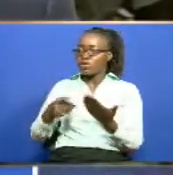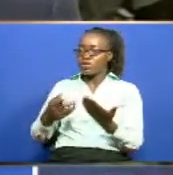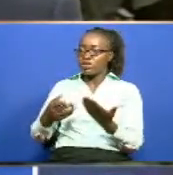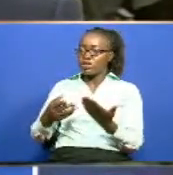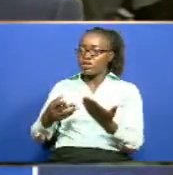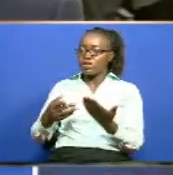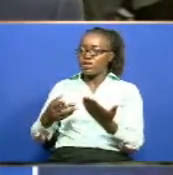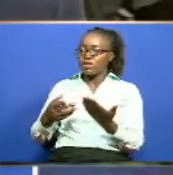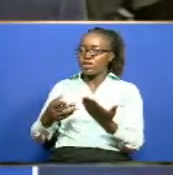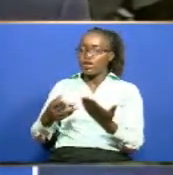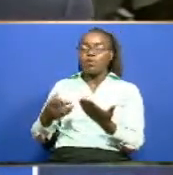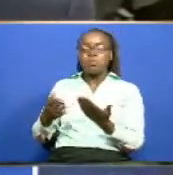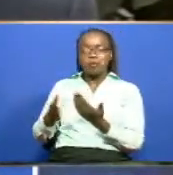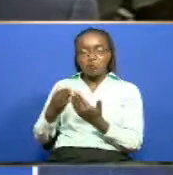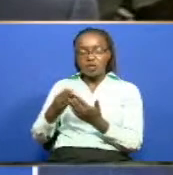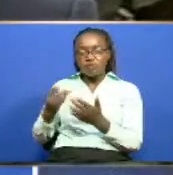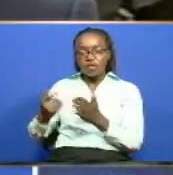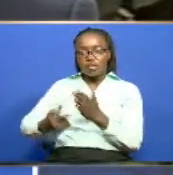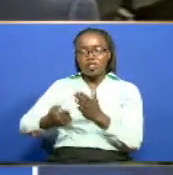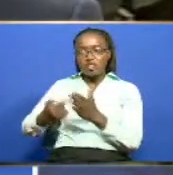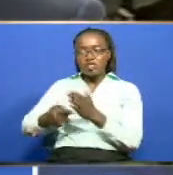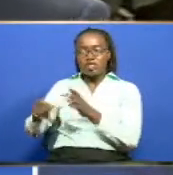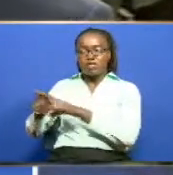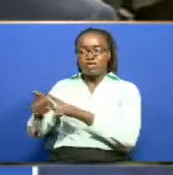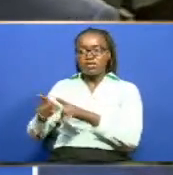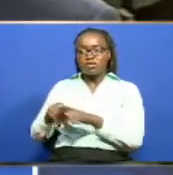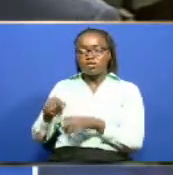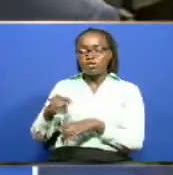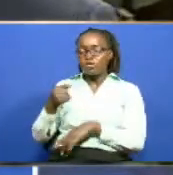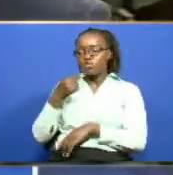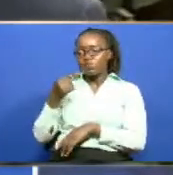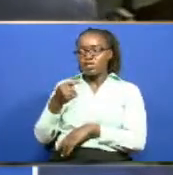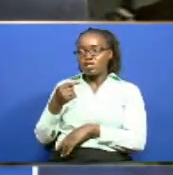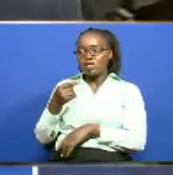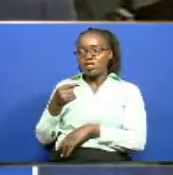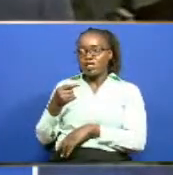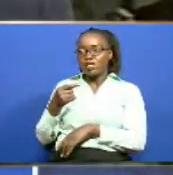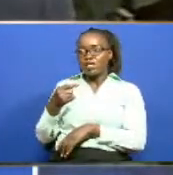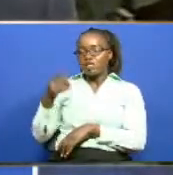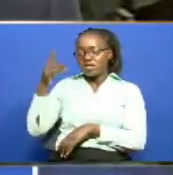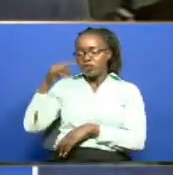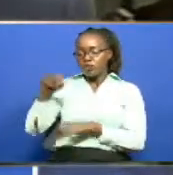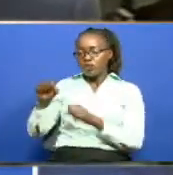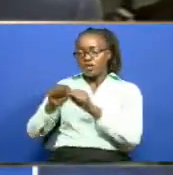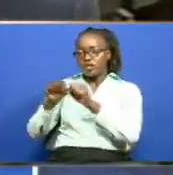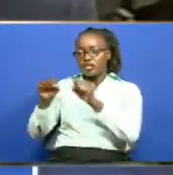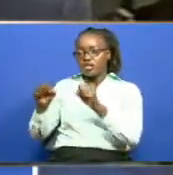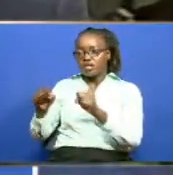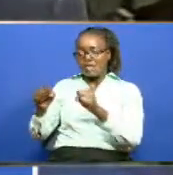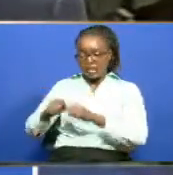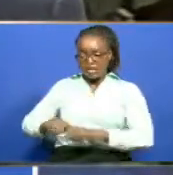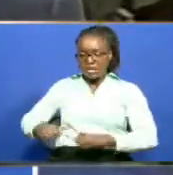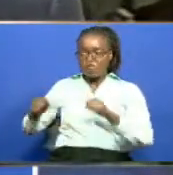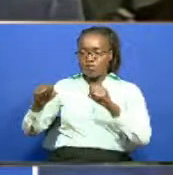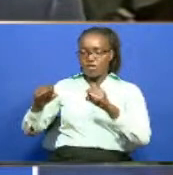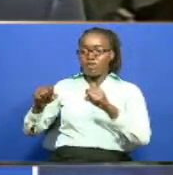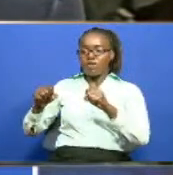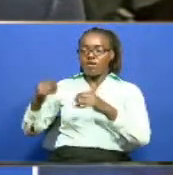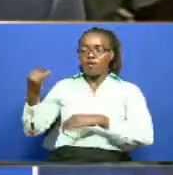encourage industrialization? But then also we say, let's make this policy stable over the long run. It's not just,